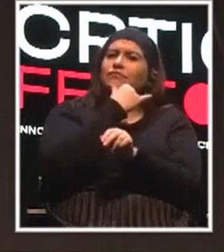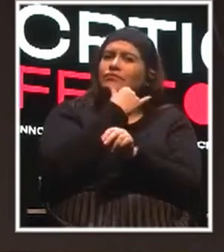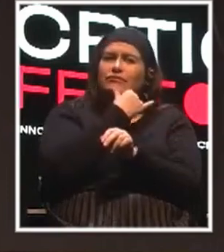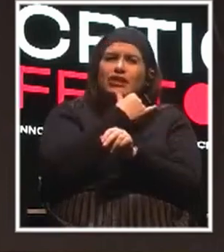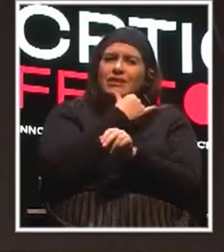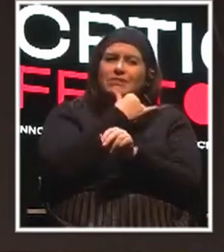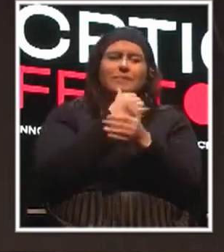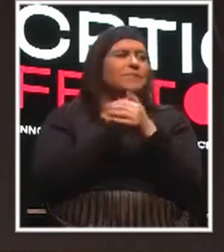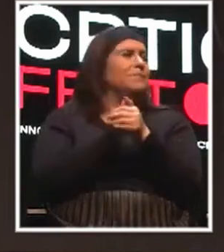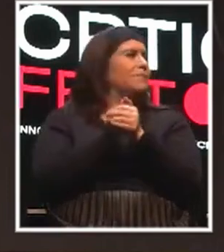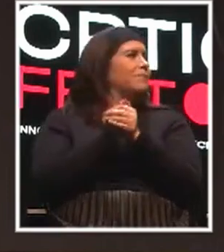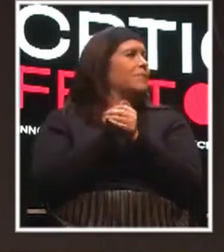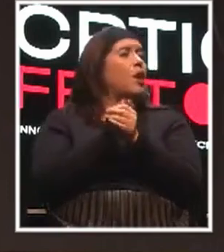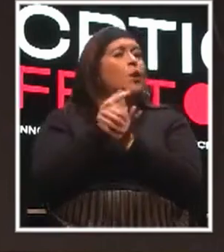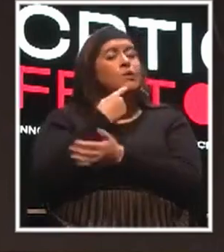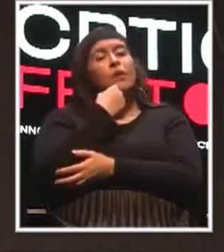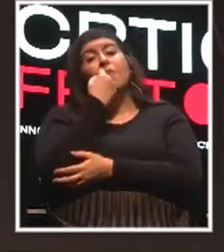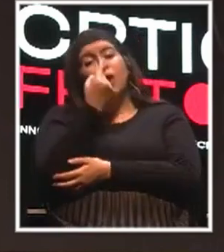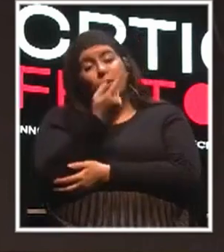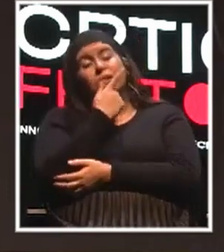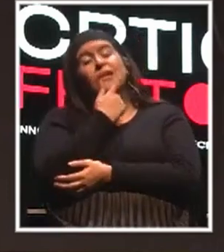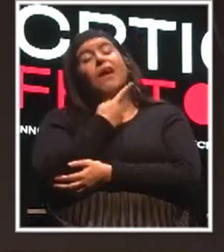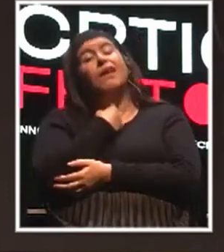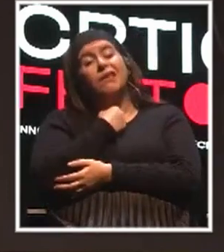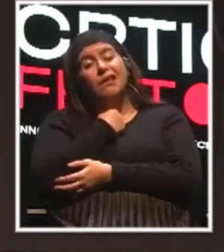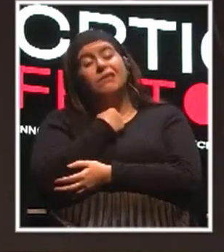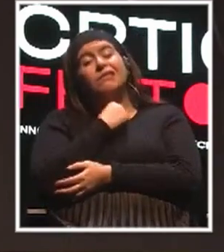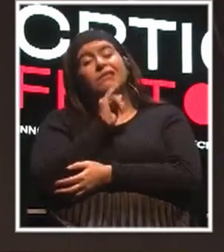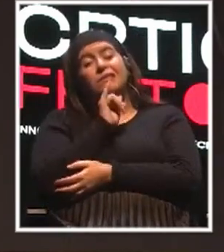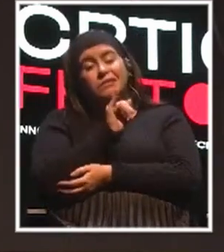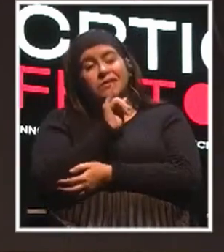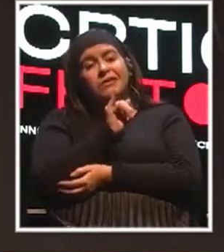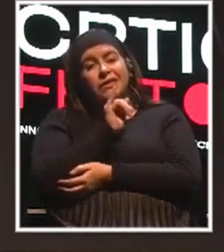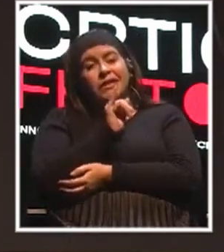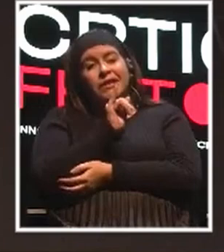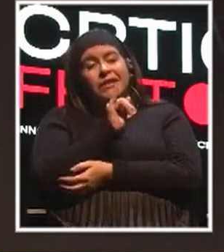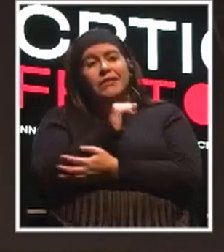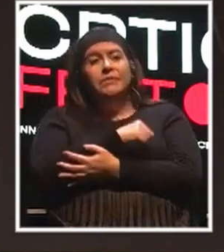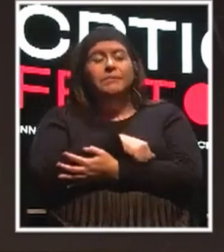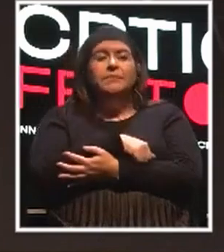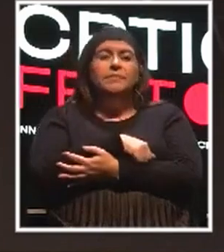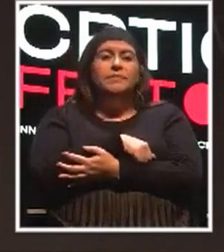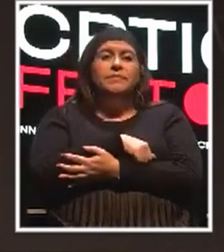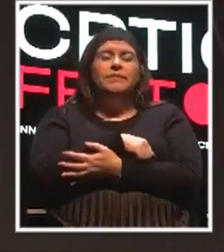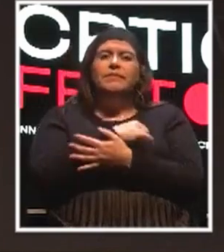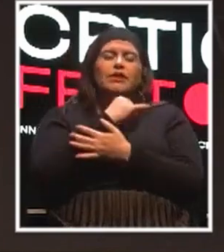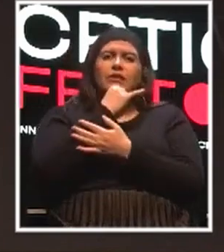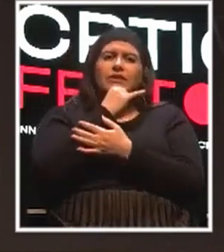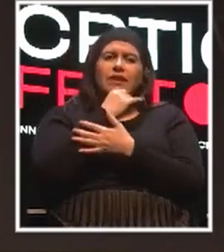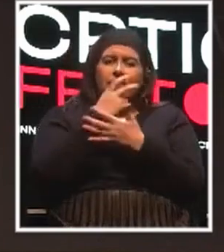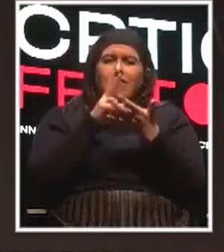It's an interesting question. I mean, I tend to, it's my bias, but I tend to believe that I think